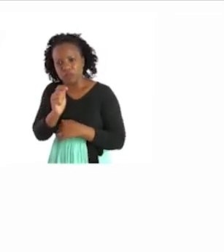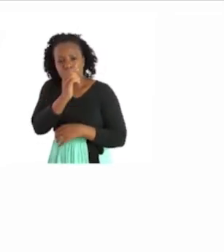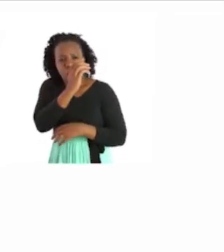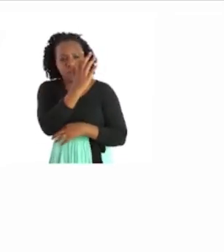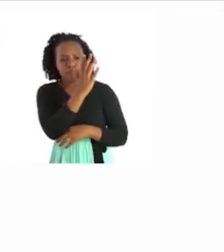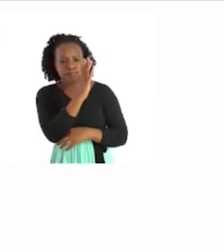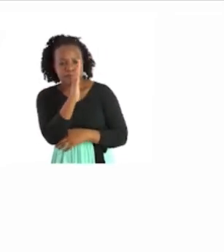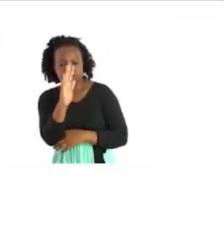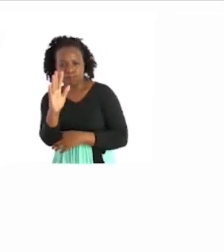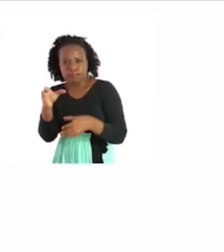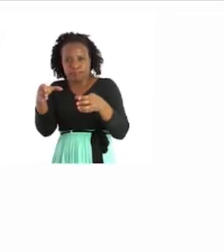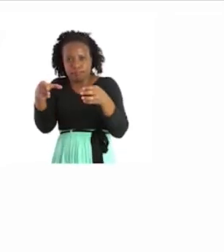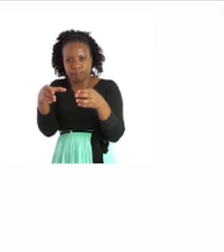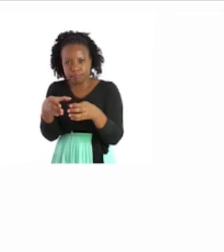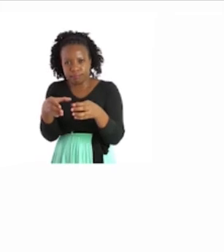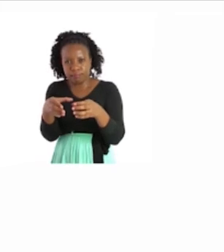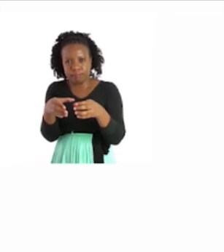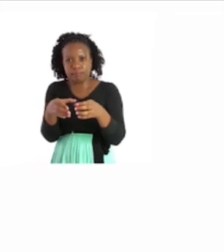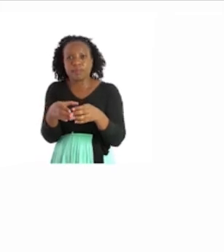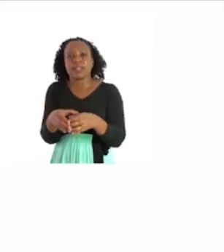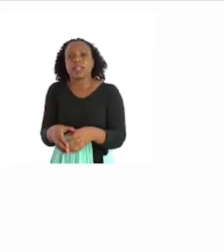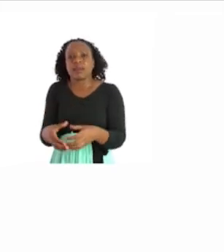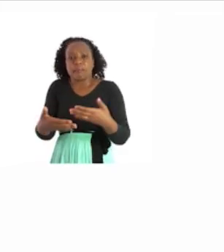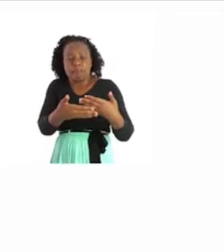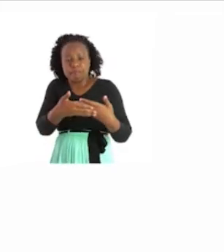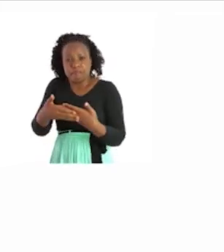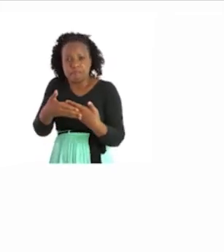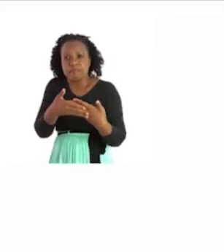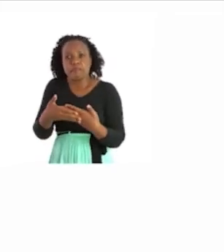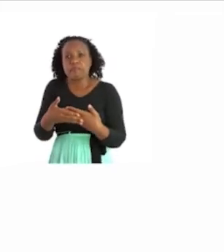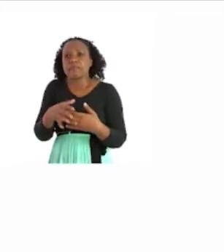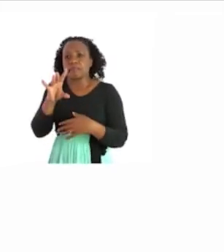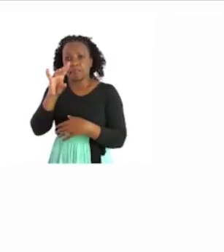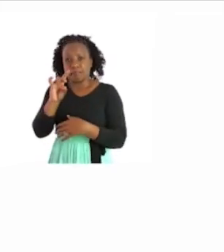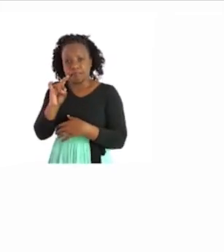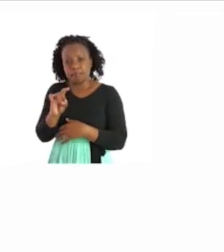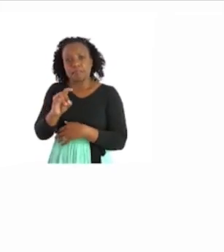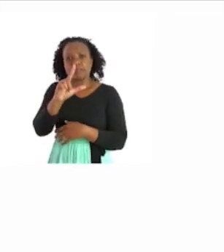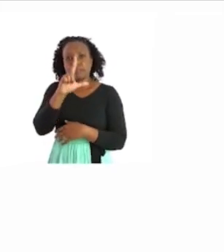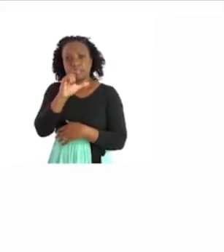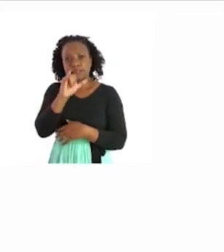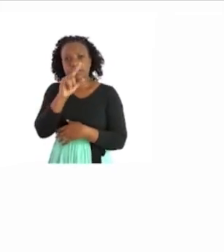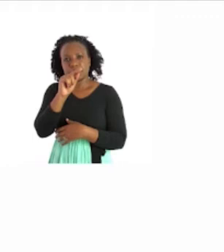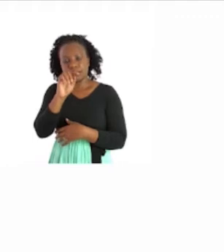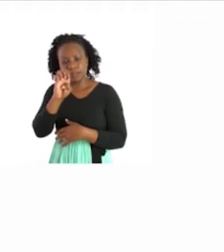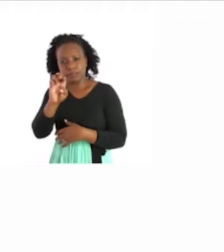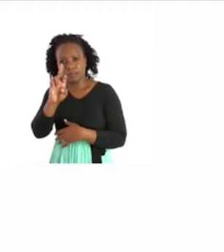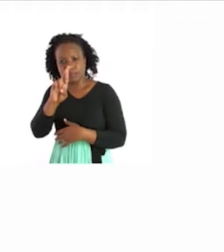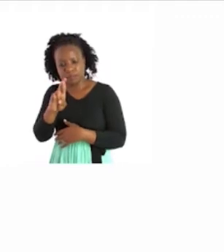puppies, a head of cattle, a bench of dough, a group of people. So those are the